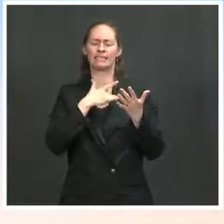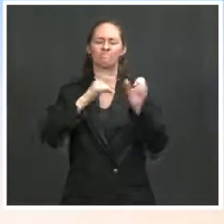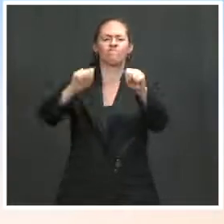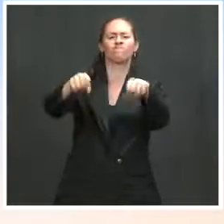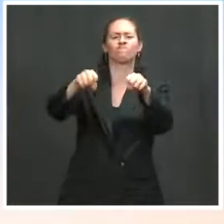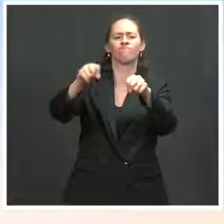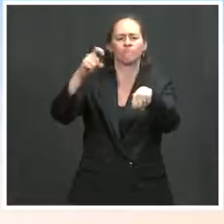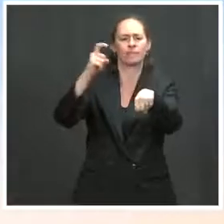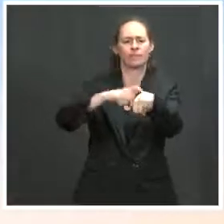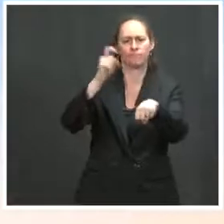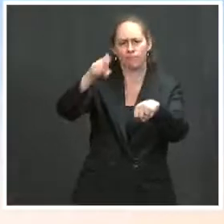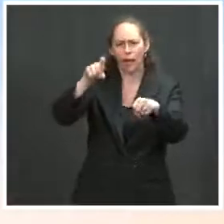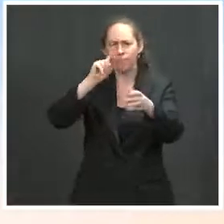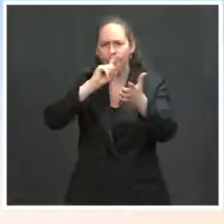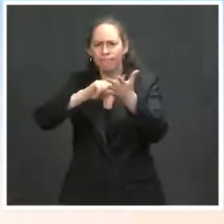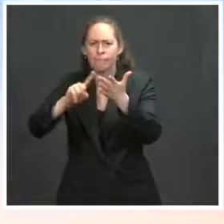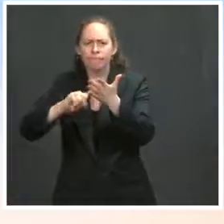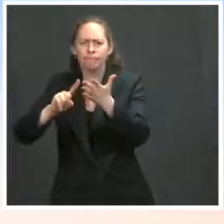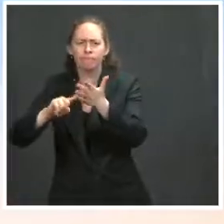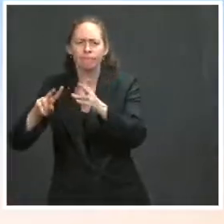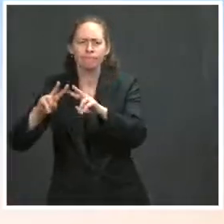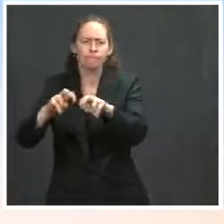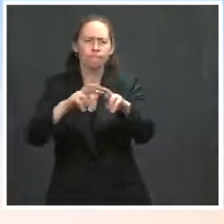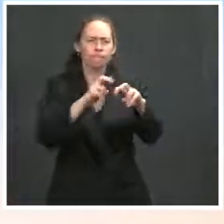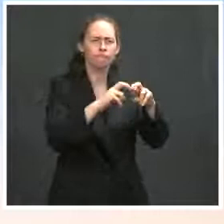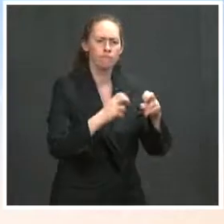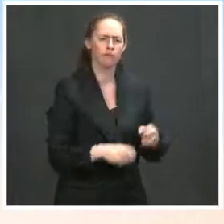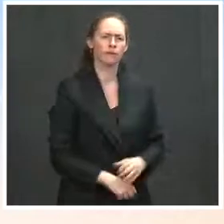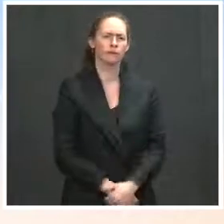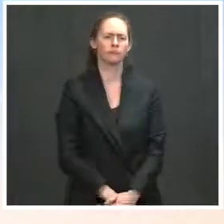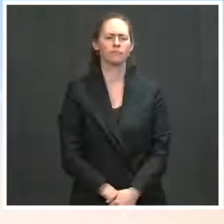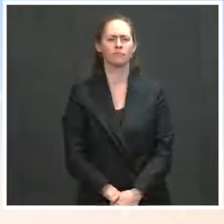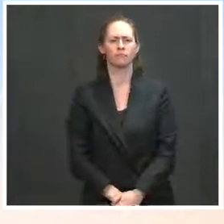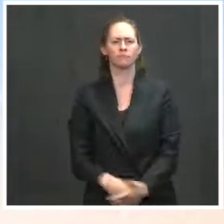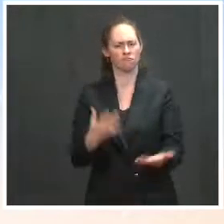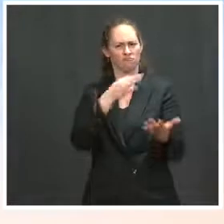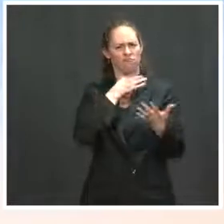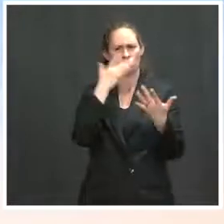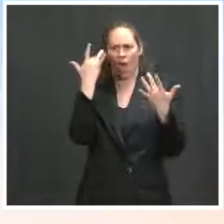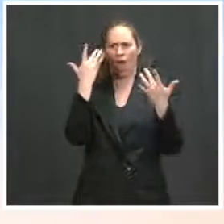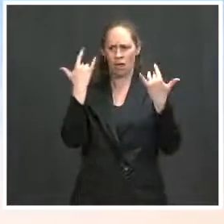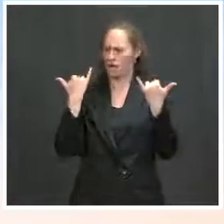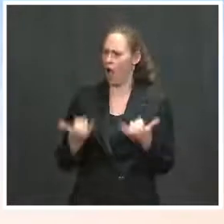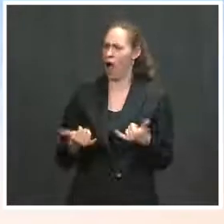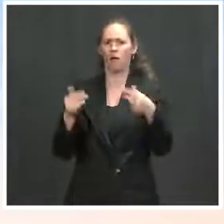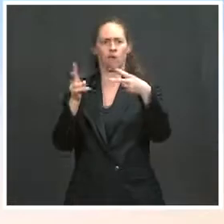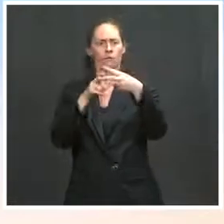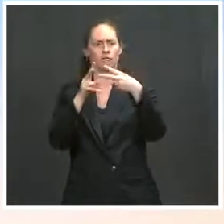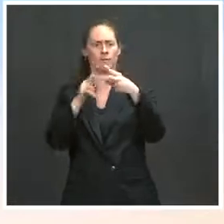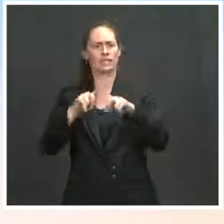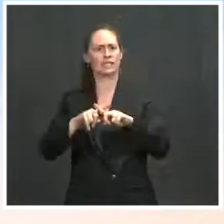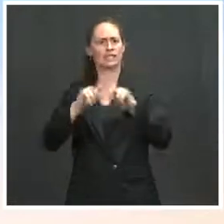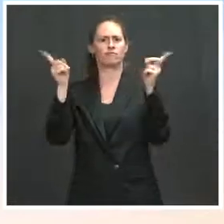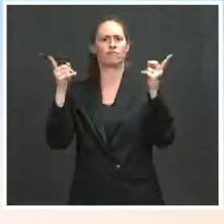guess trying to get at the question some others have asked is like, what has changed in those two things? What was it that brought the president and this White House